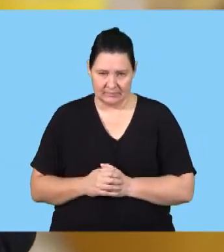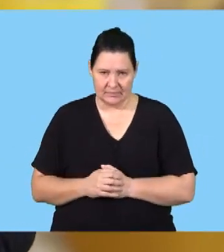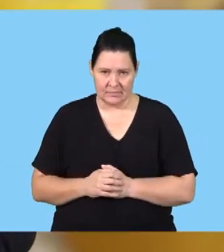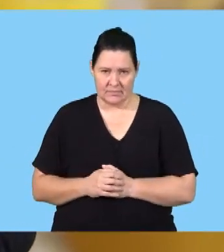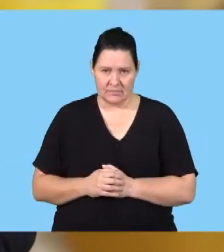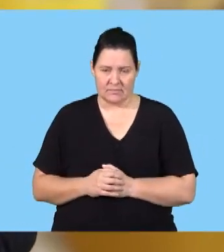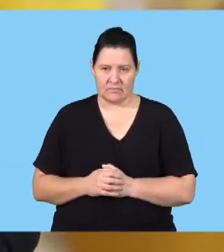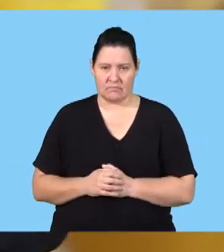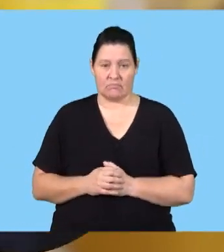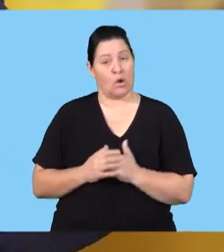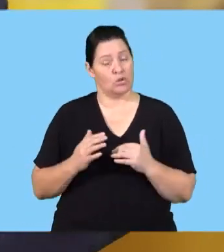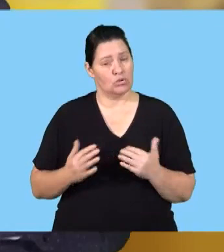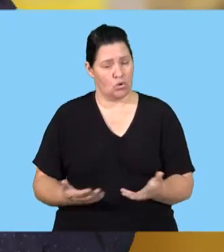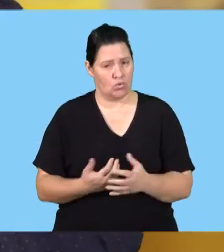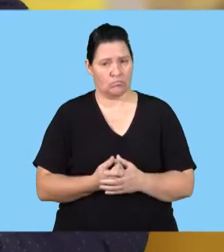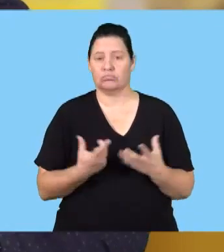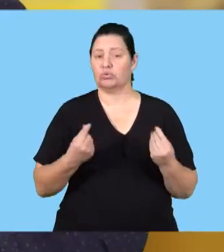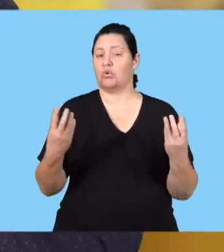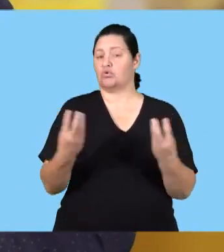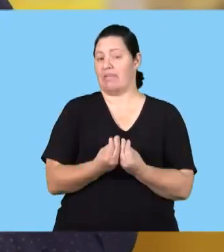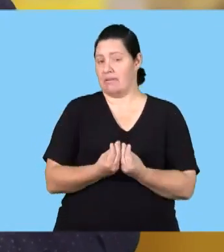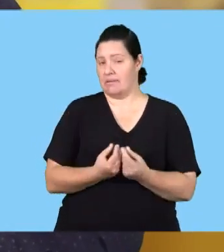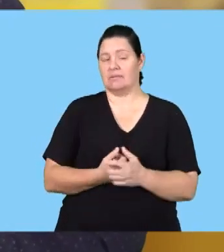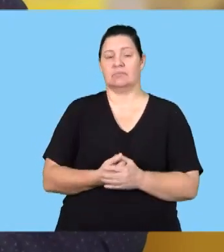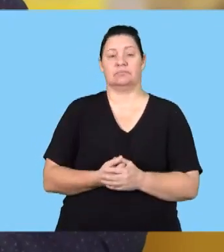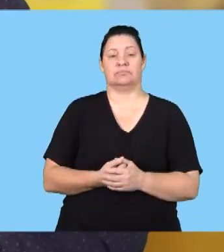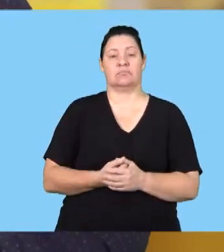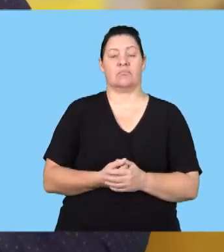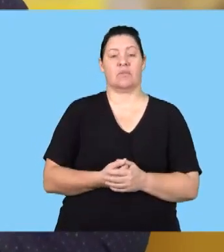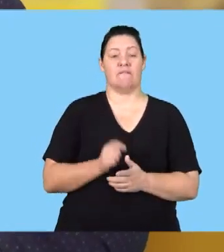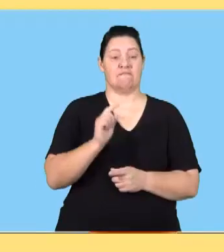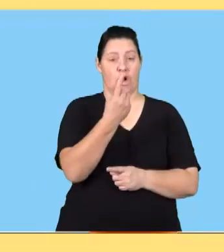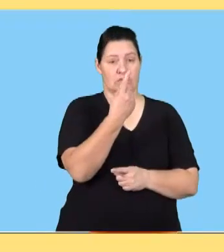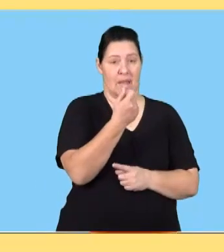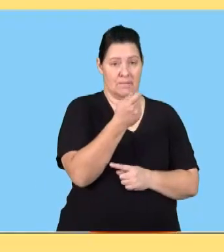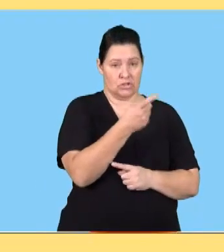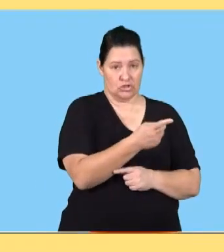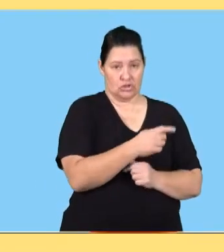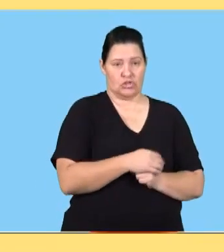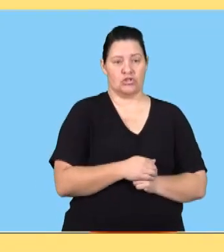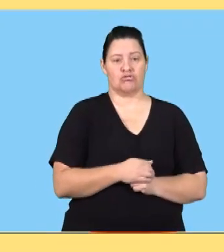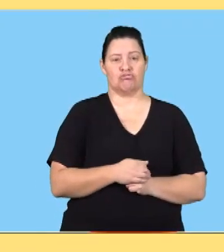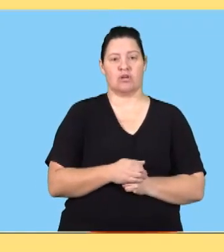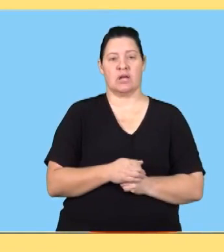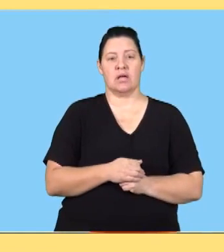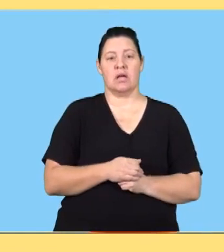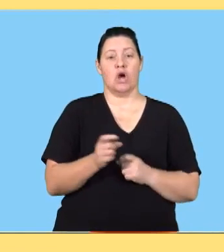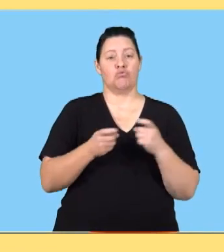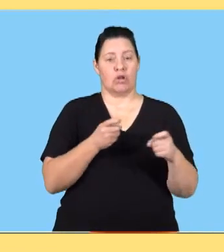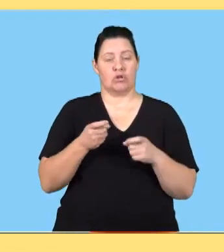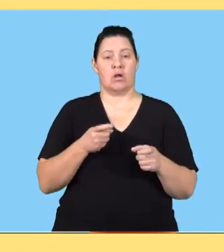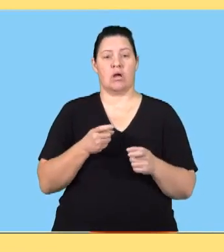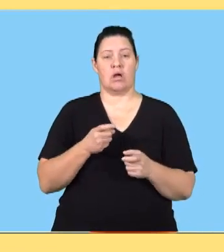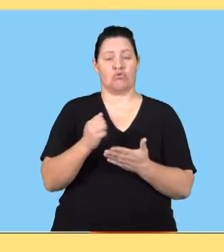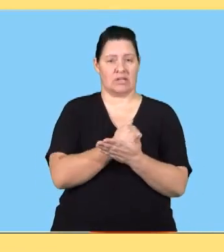credit? So let's quickly do it together. The first amount that we have is on the creditors control.